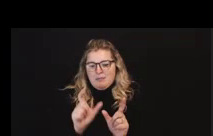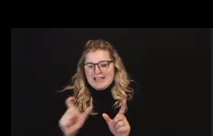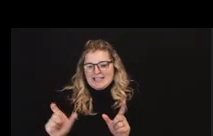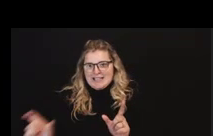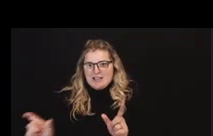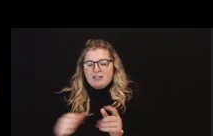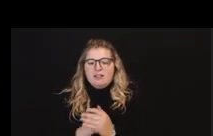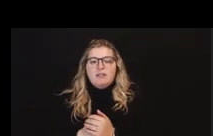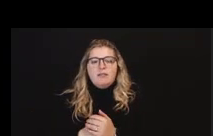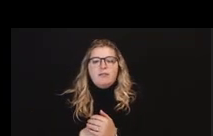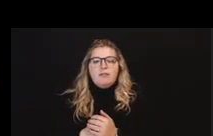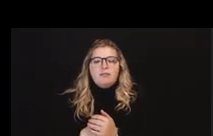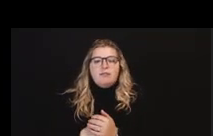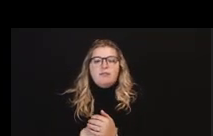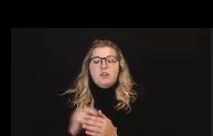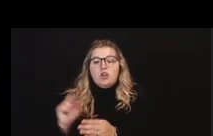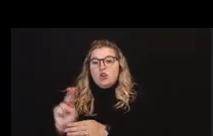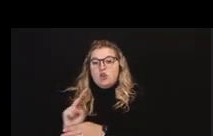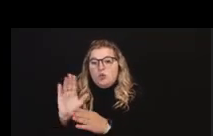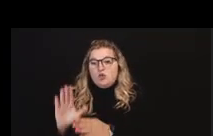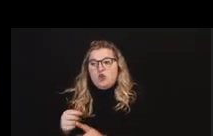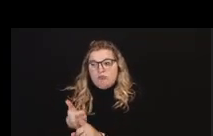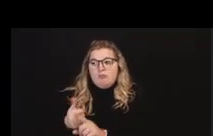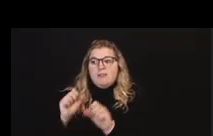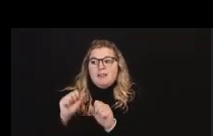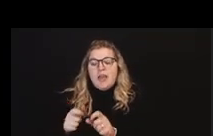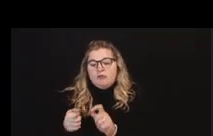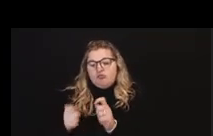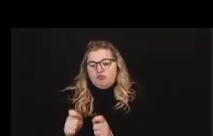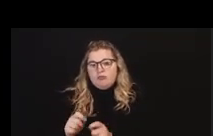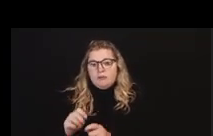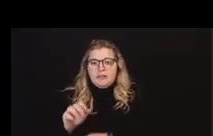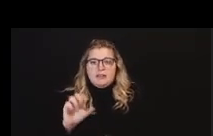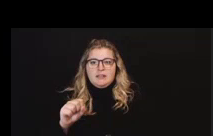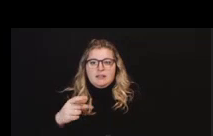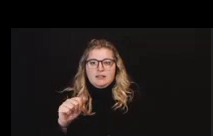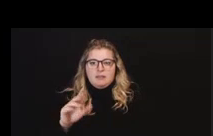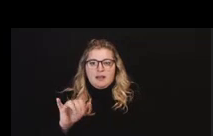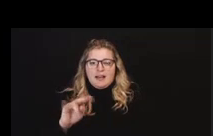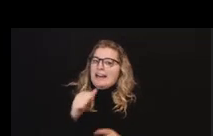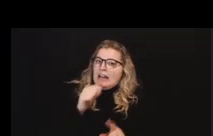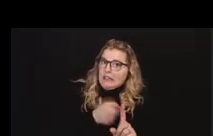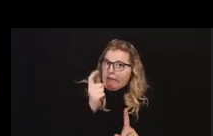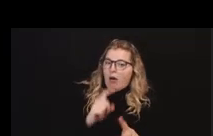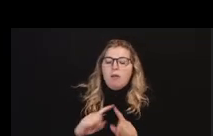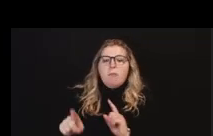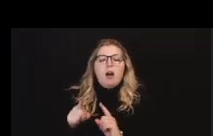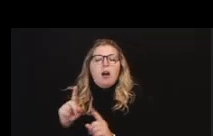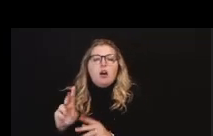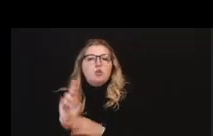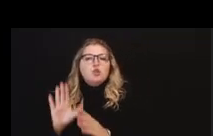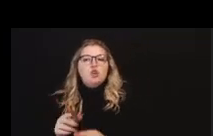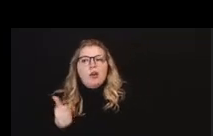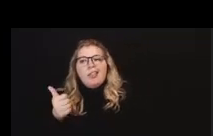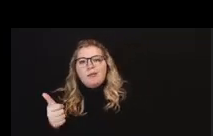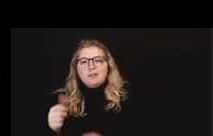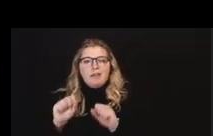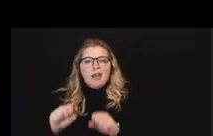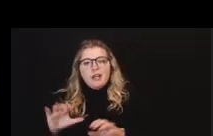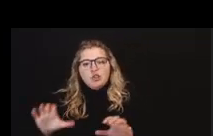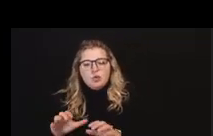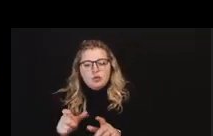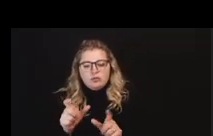a user, that the user can change text spacing, not your default spacing, but what a user can do to increase spacing of